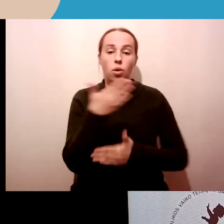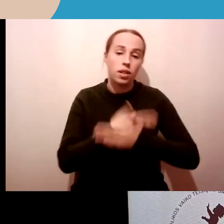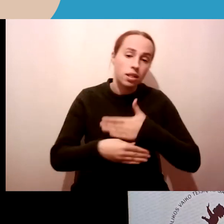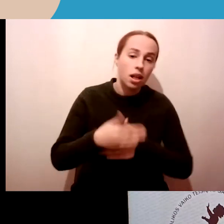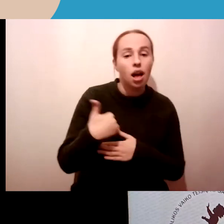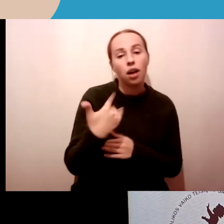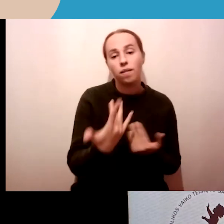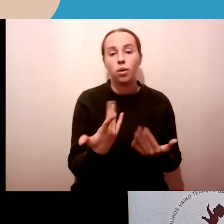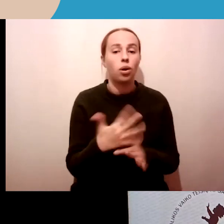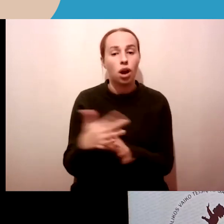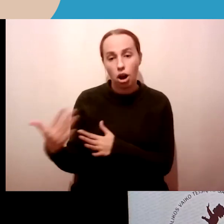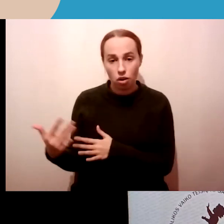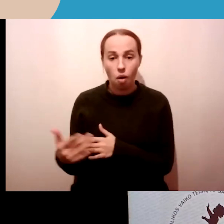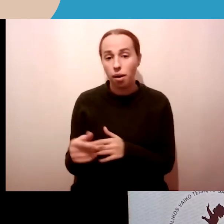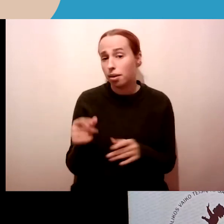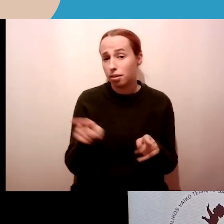Mental or physical